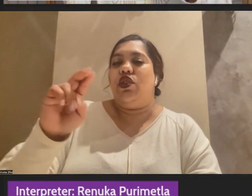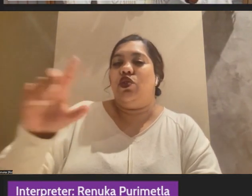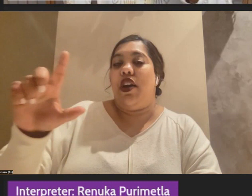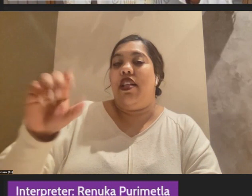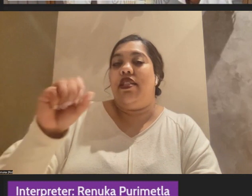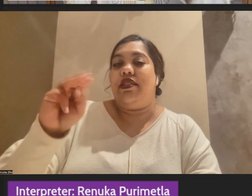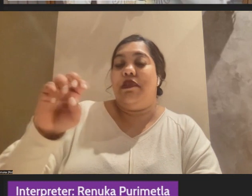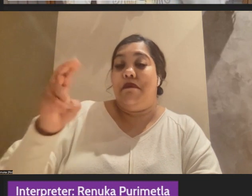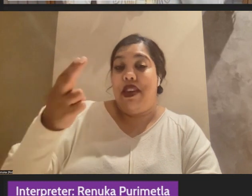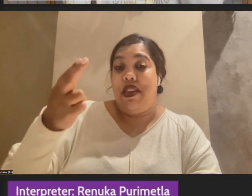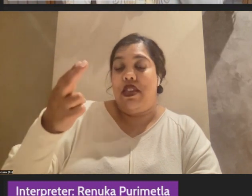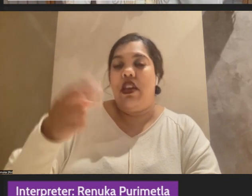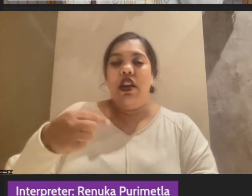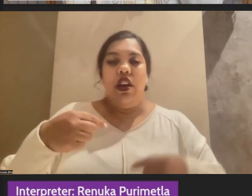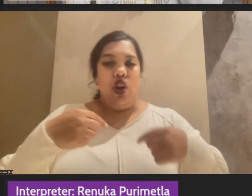my life with spirit?